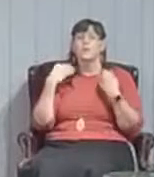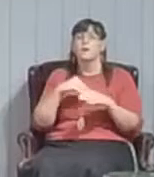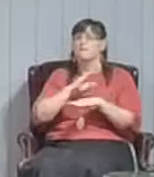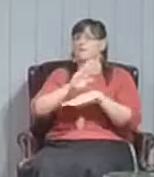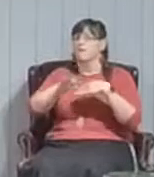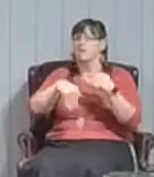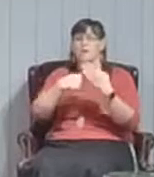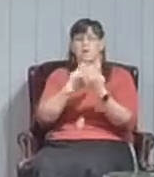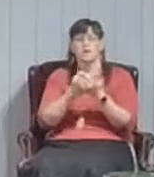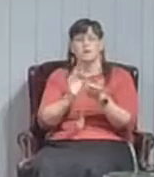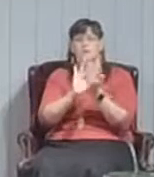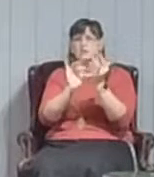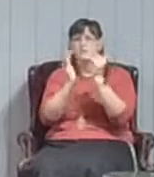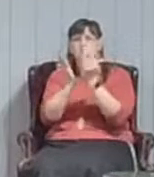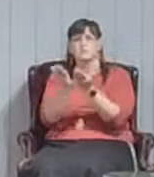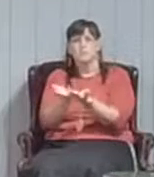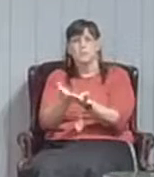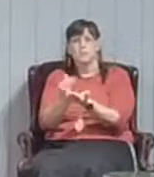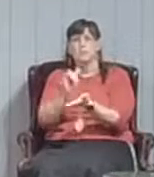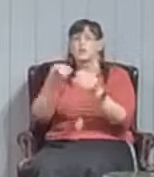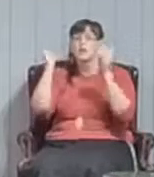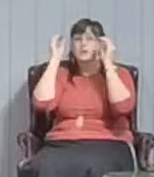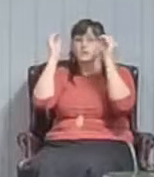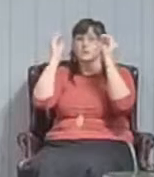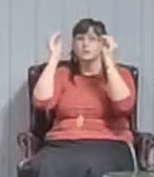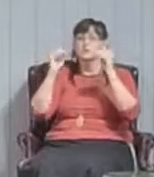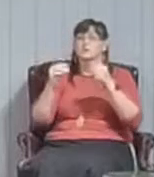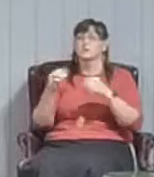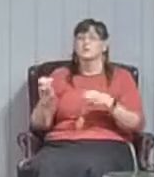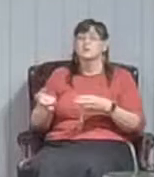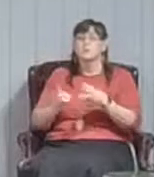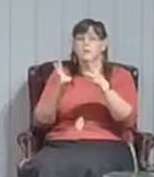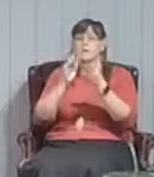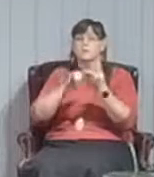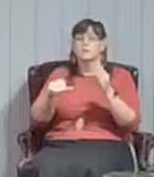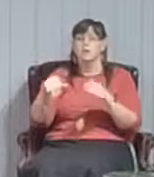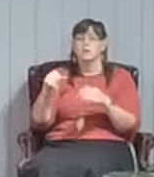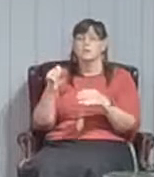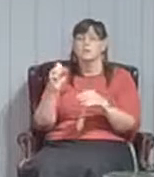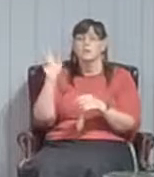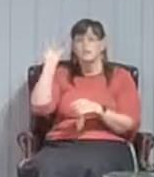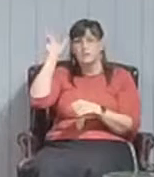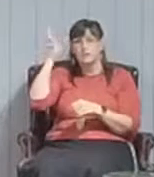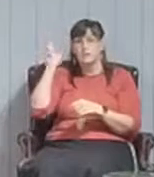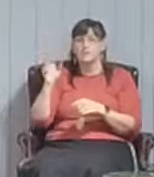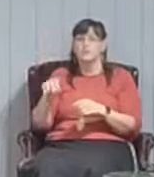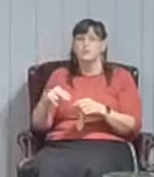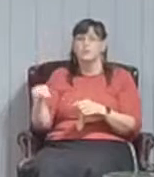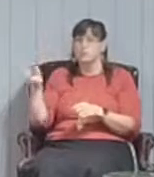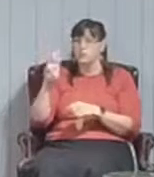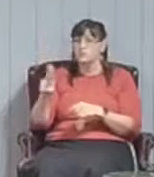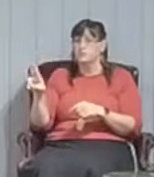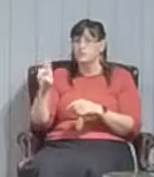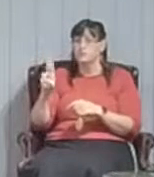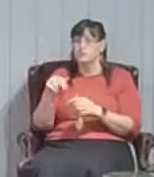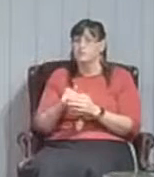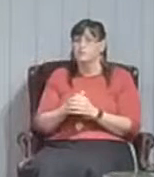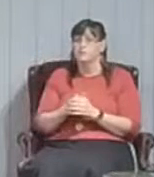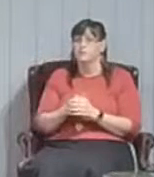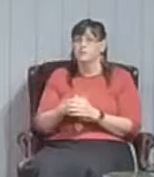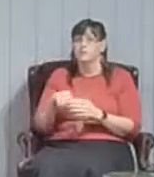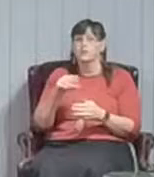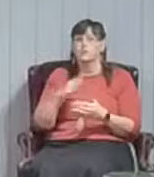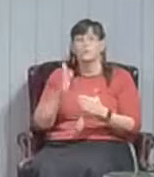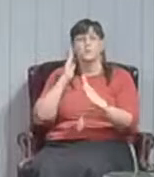of scripture to teach us the methods that the devil employs to get an advantage of us and to hinder